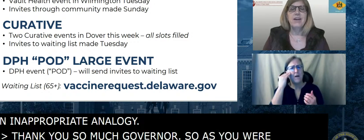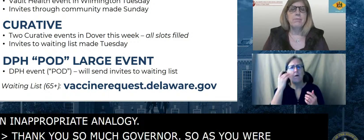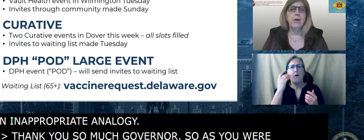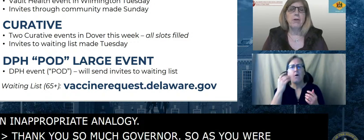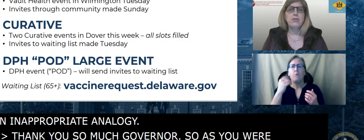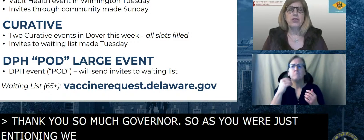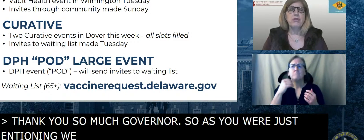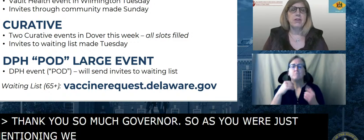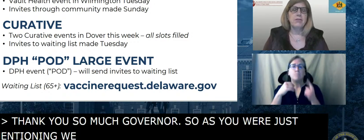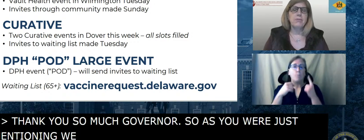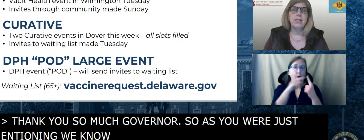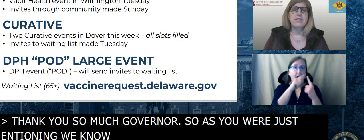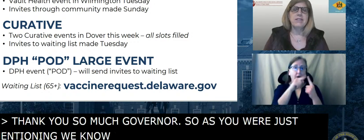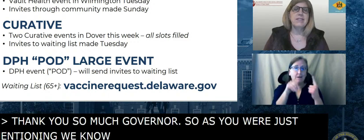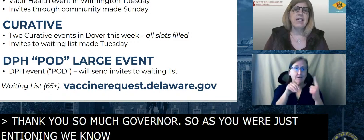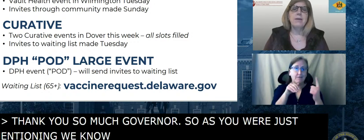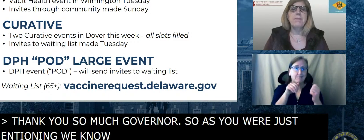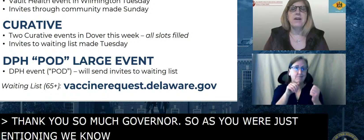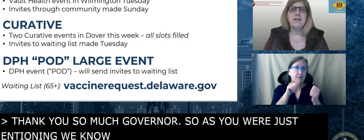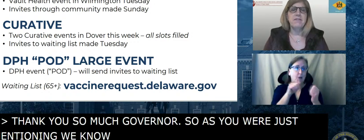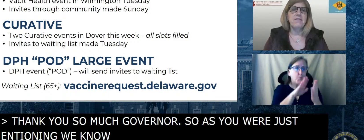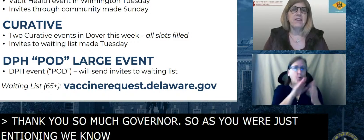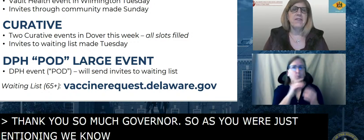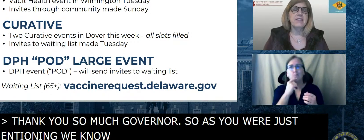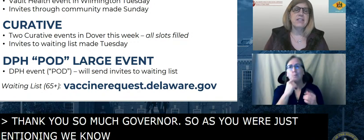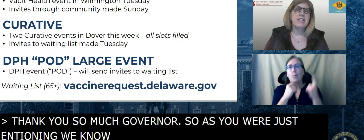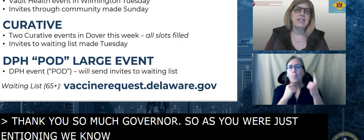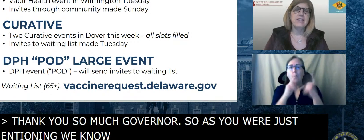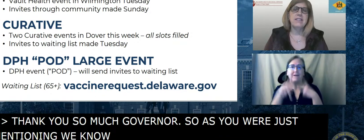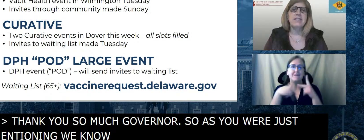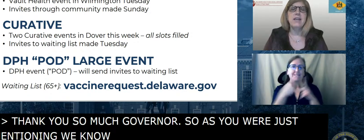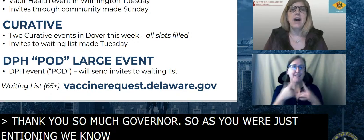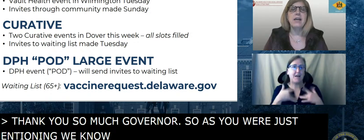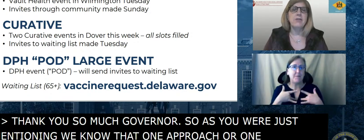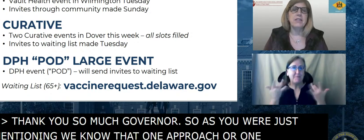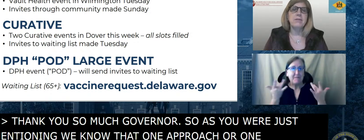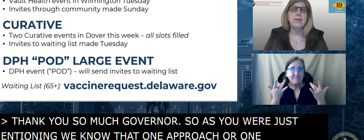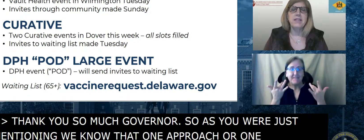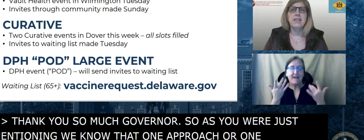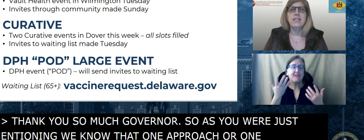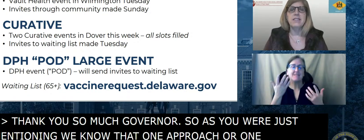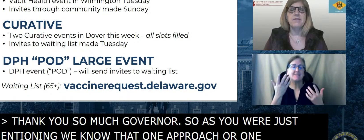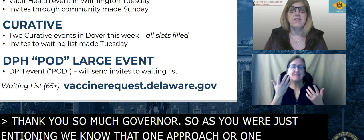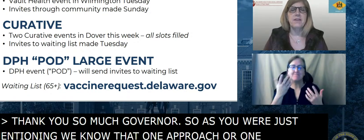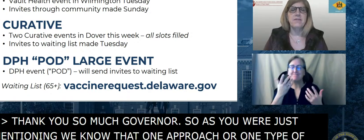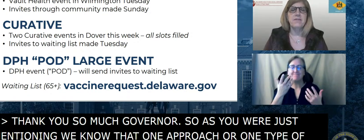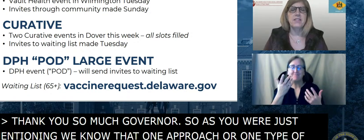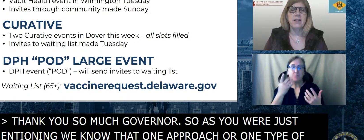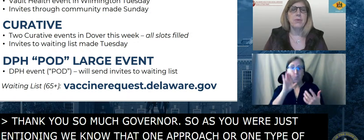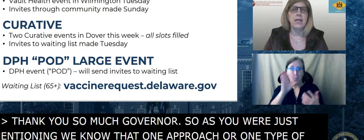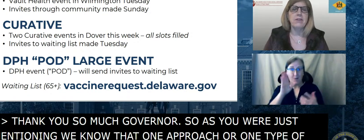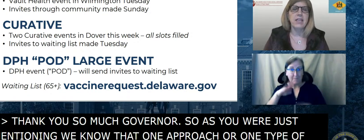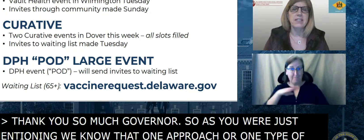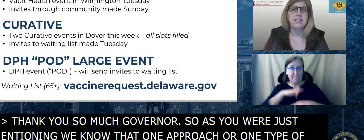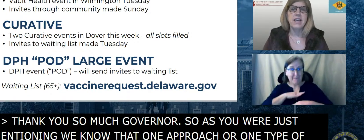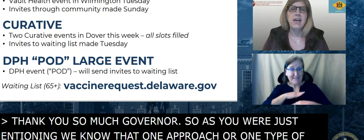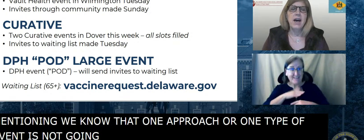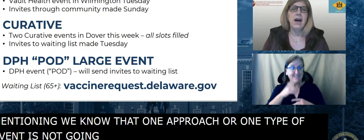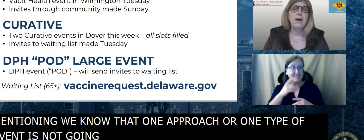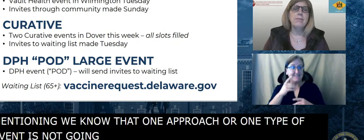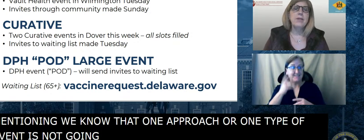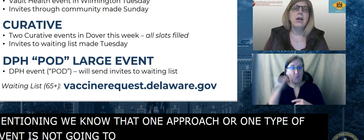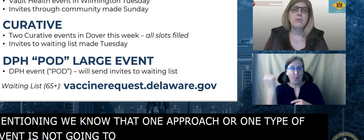one approach or one type of event is not going to meet the needs of